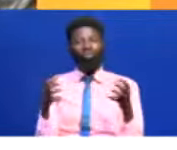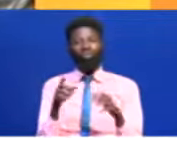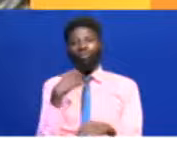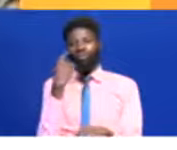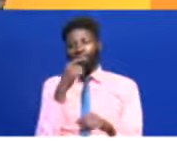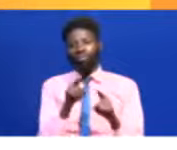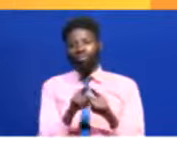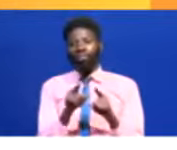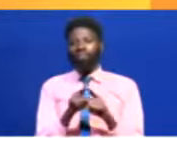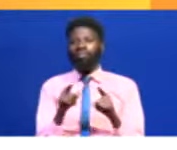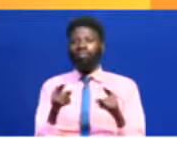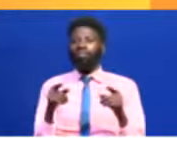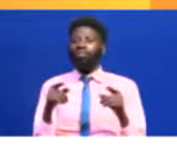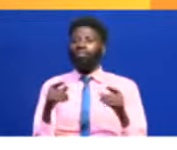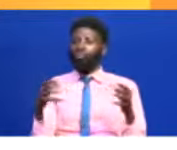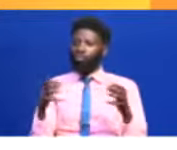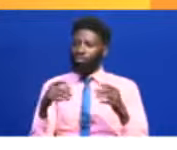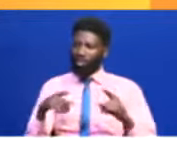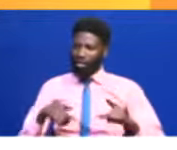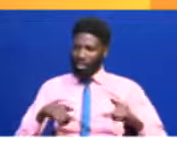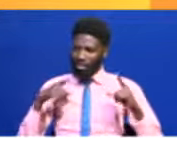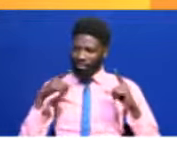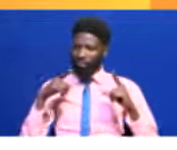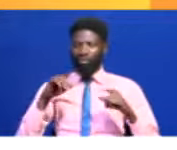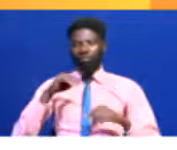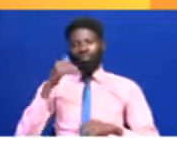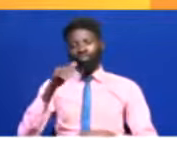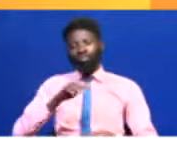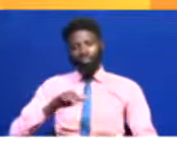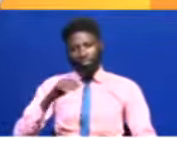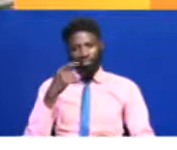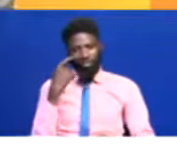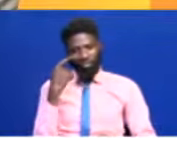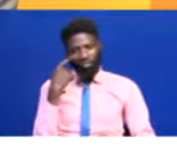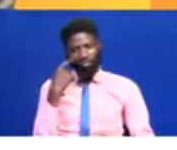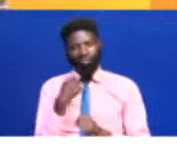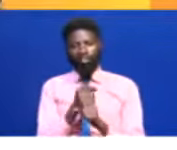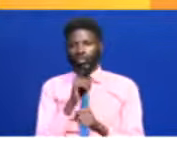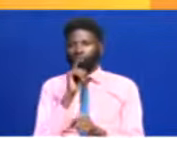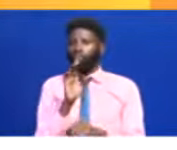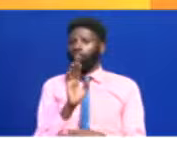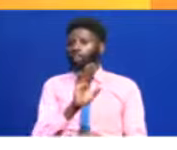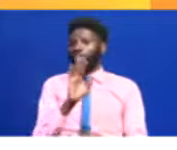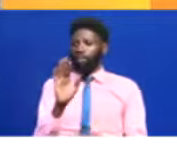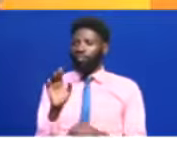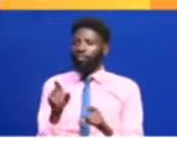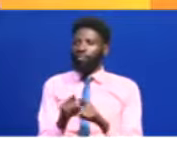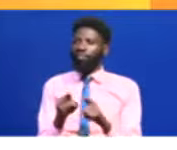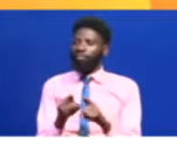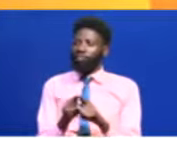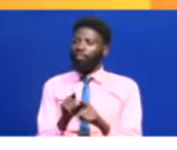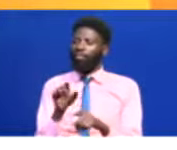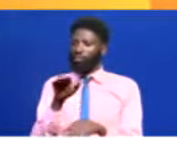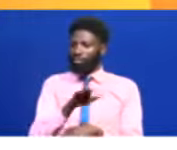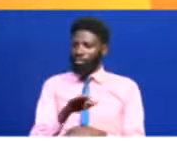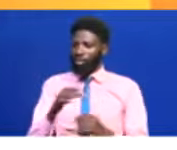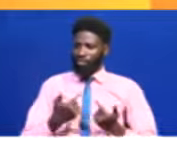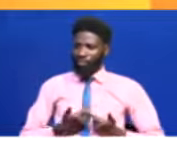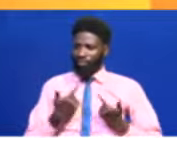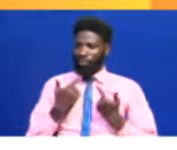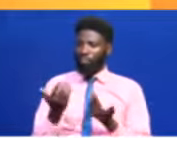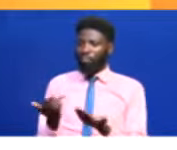also living, the squatters who are living in the urban areas. We make sure that we improve on the areas they live